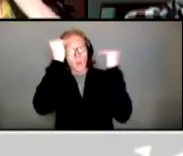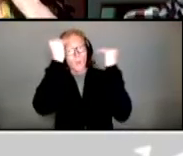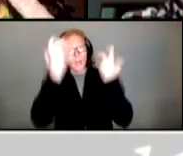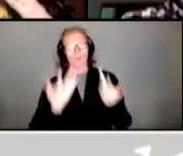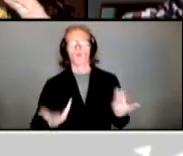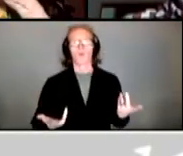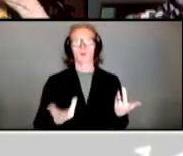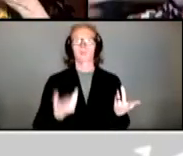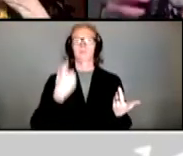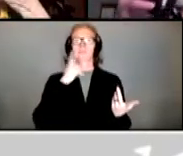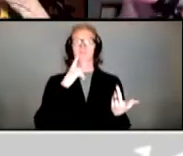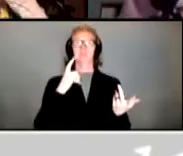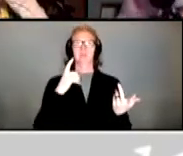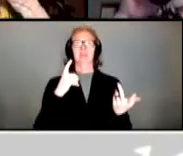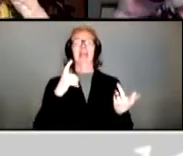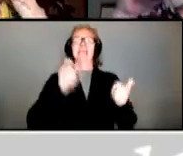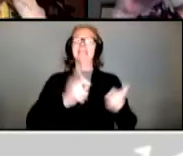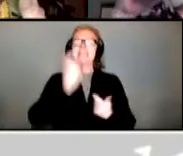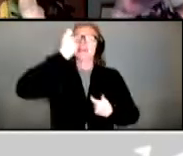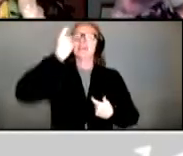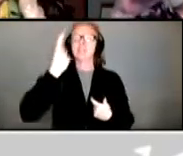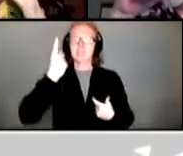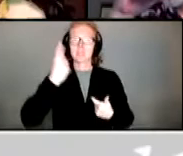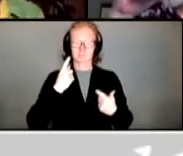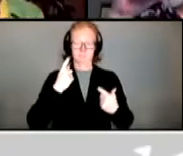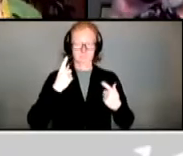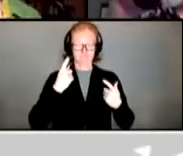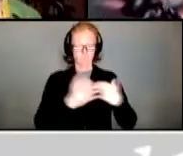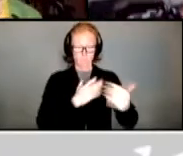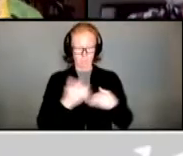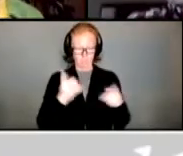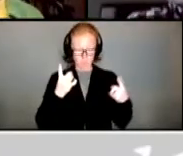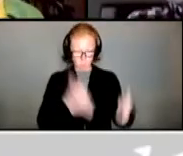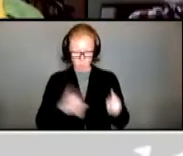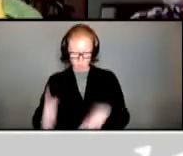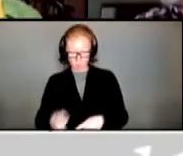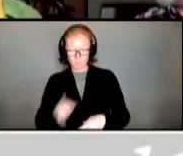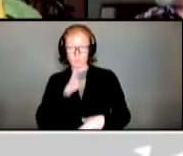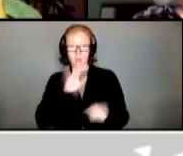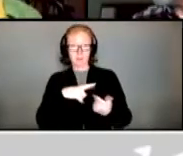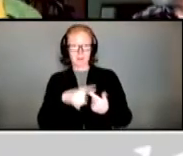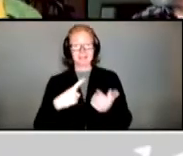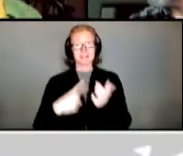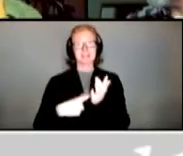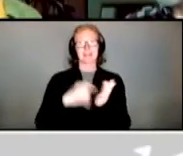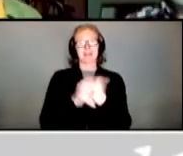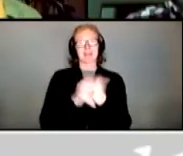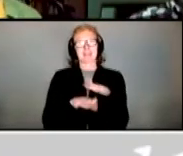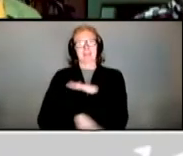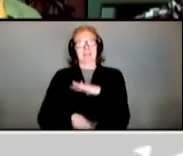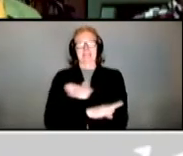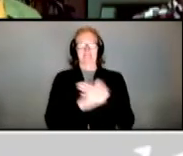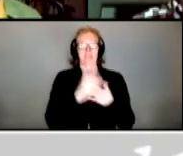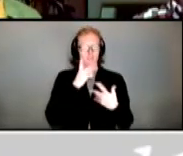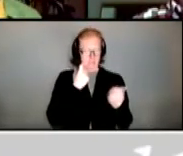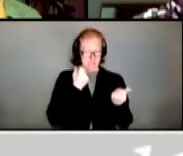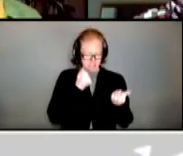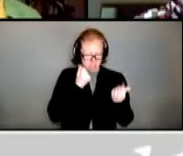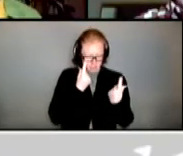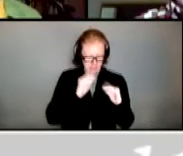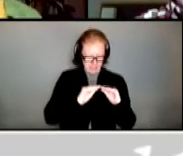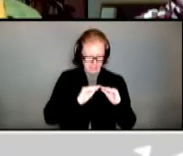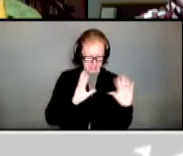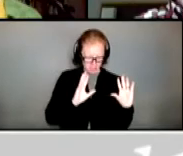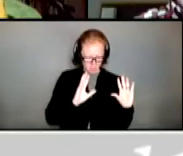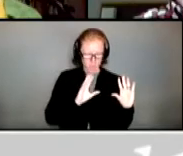Just allow me to understand what it is that we're talking about is sometimes just the basics of just getting people to understand